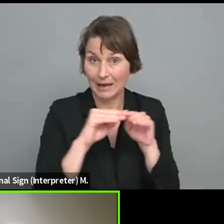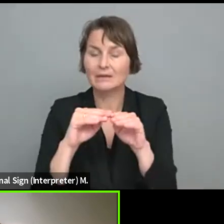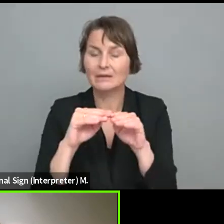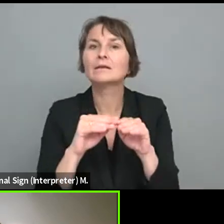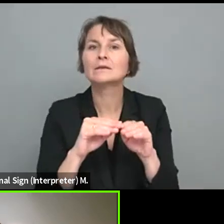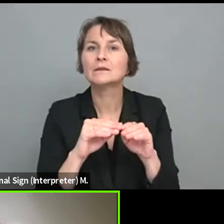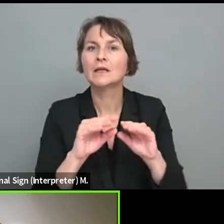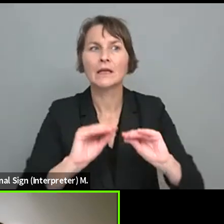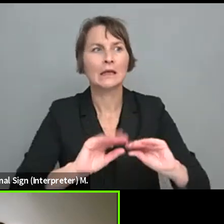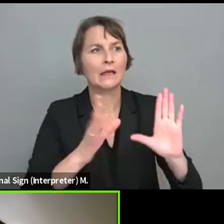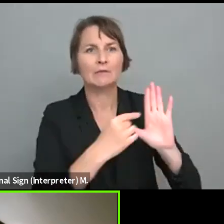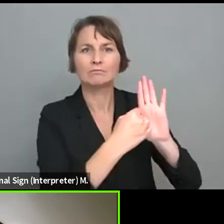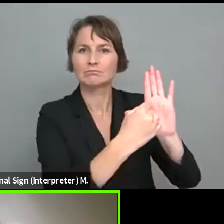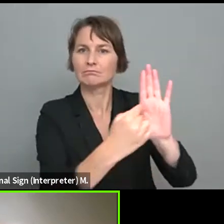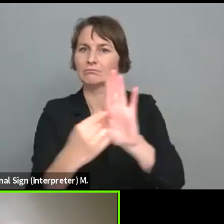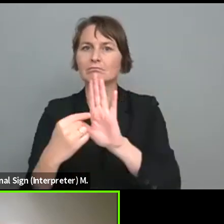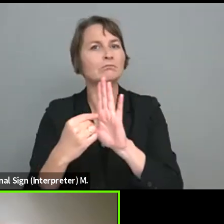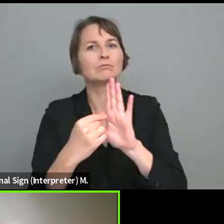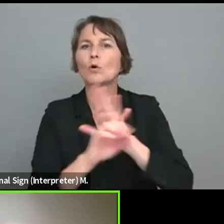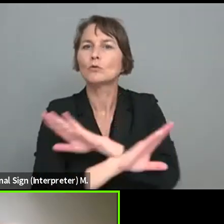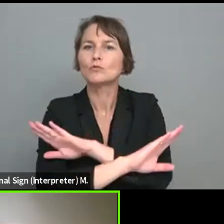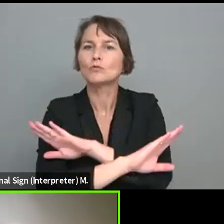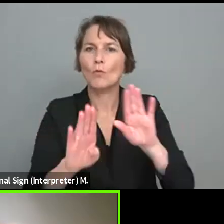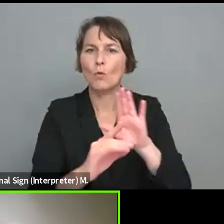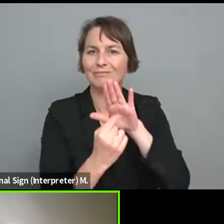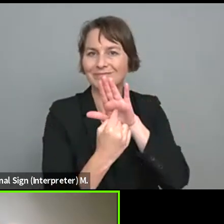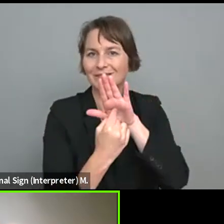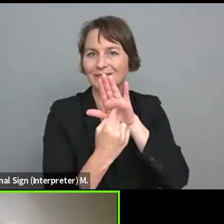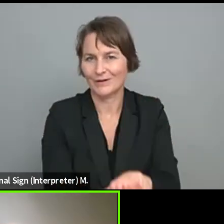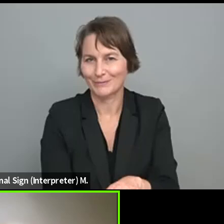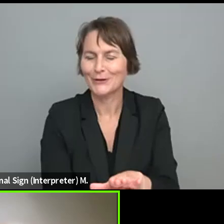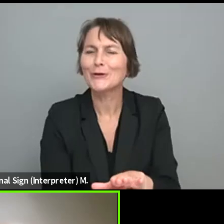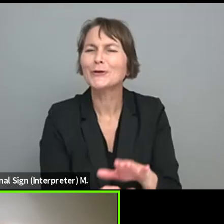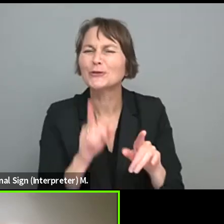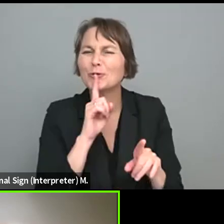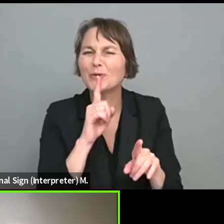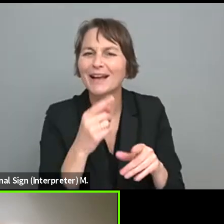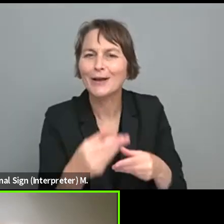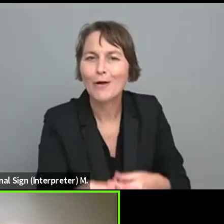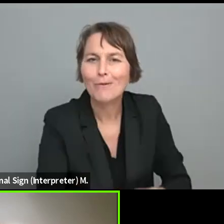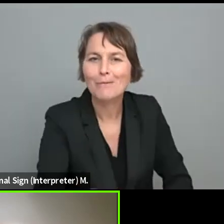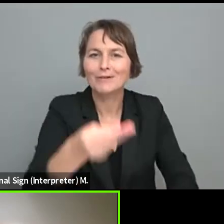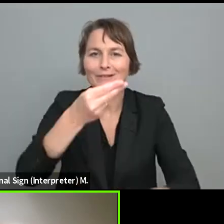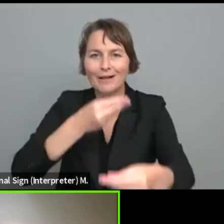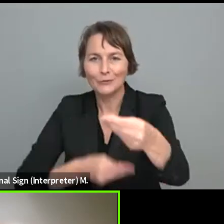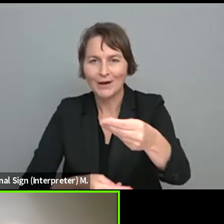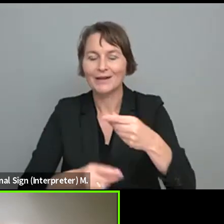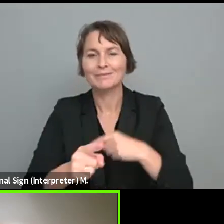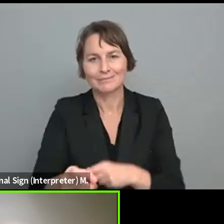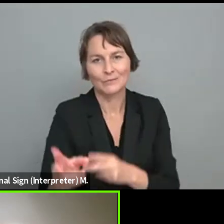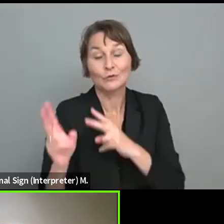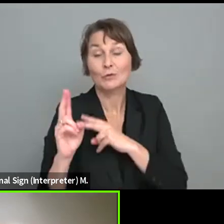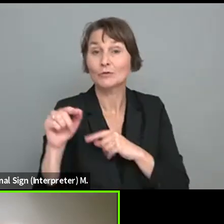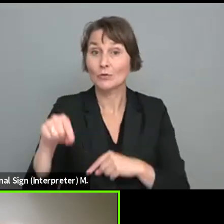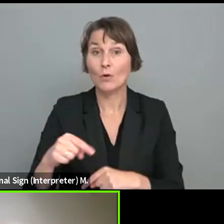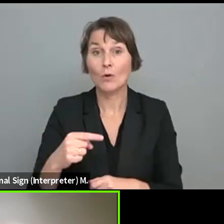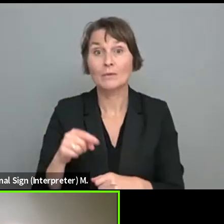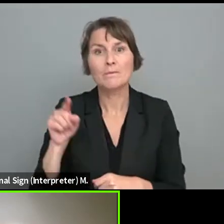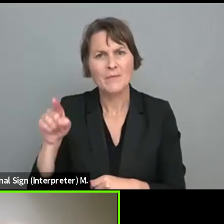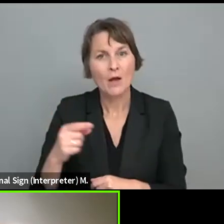it reversing the responsibility, or the burden of proof is transferred from the employee to the